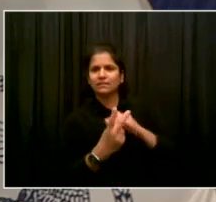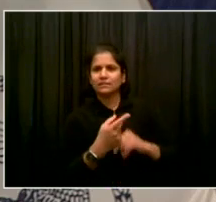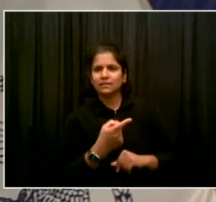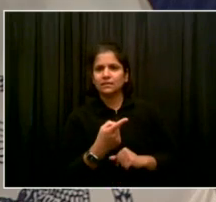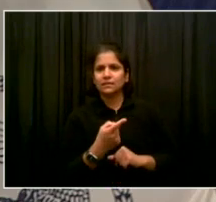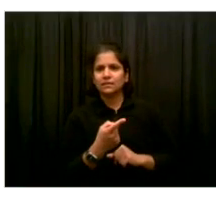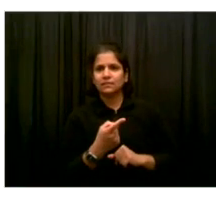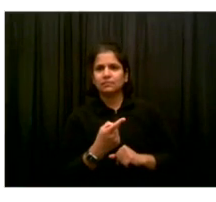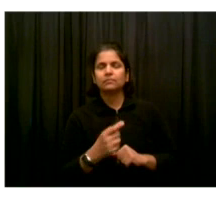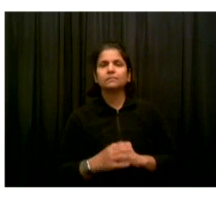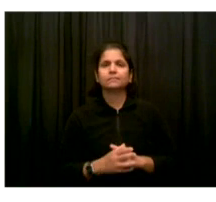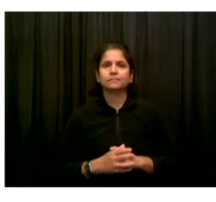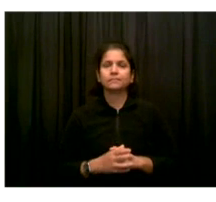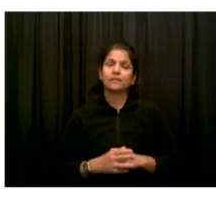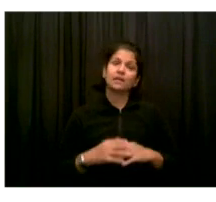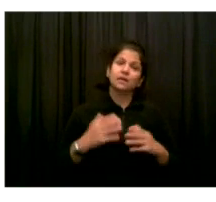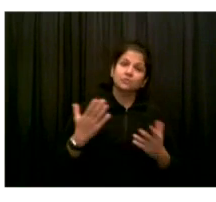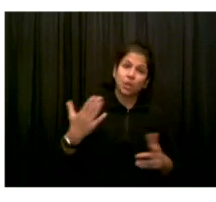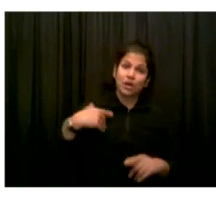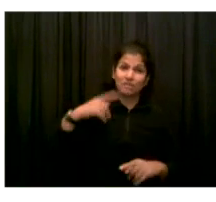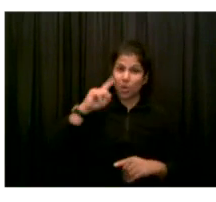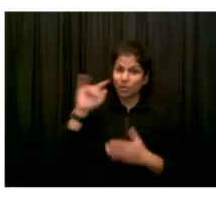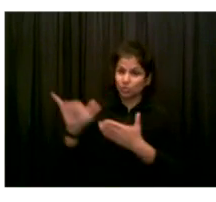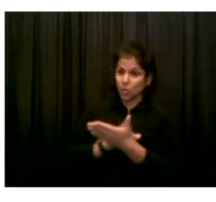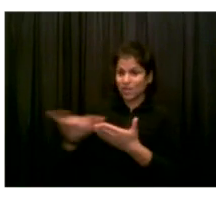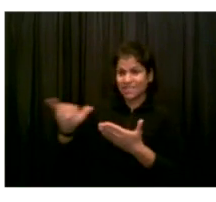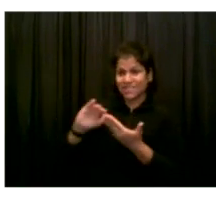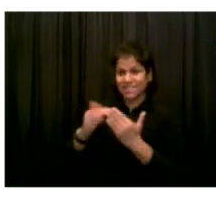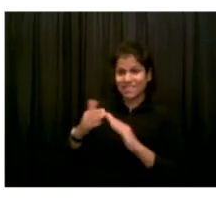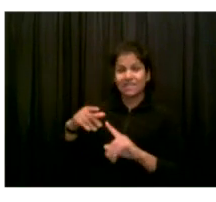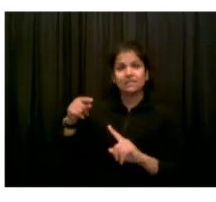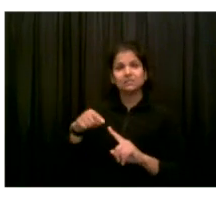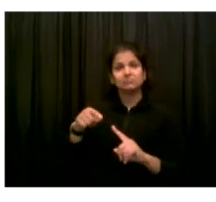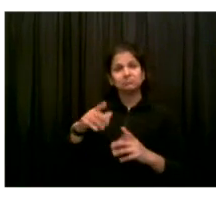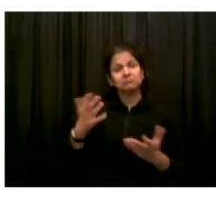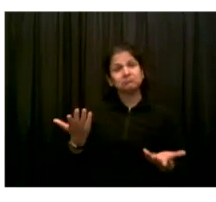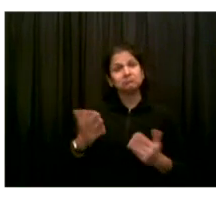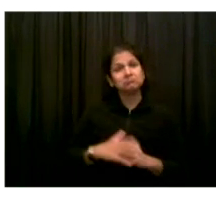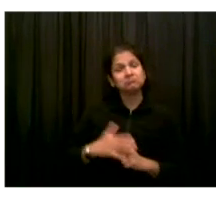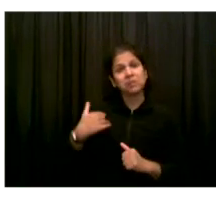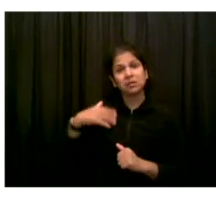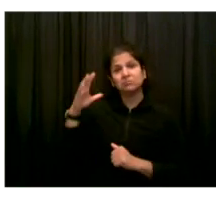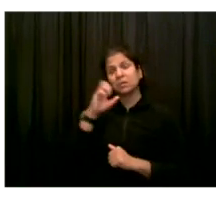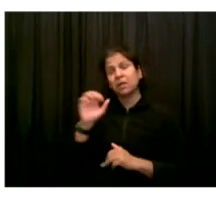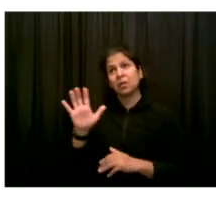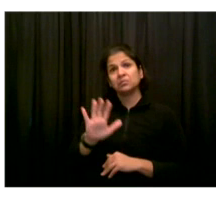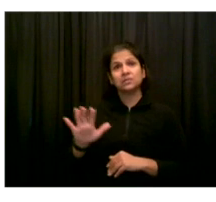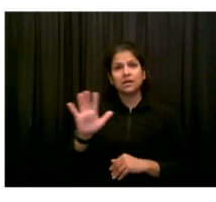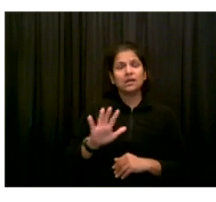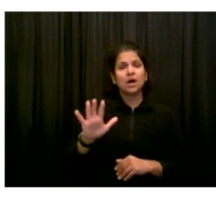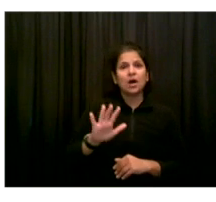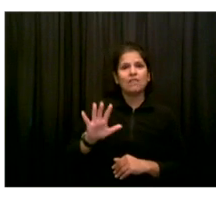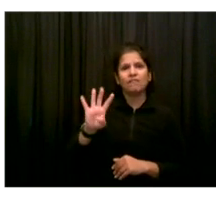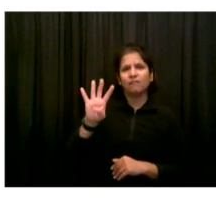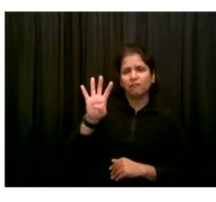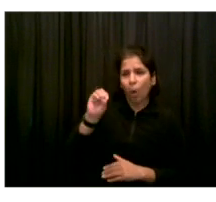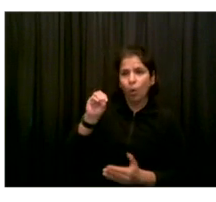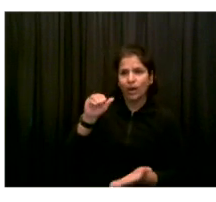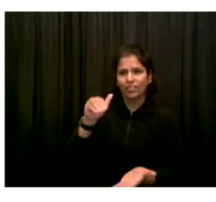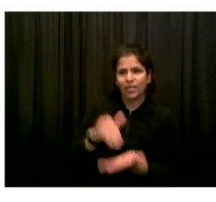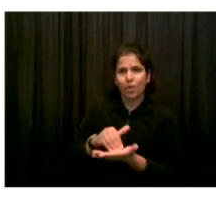For our city sites, I would see our daily maximum total as being probably on the order of 40,000 tests per day. And I would say